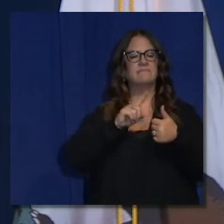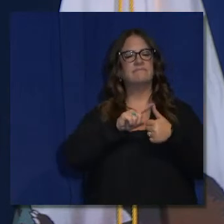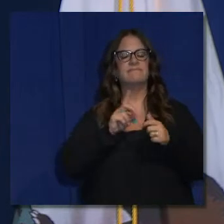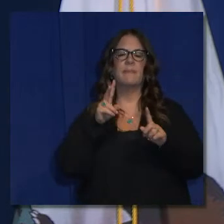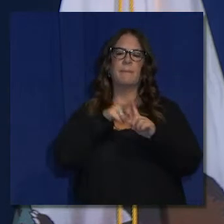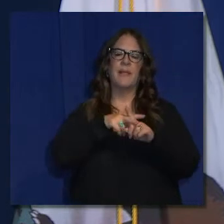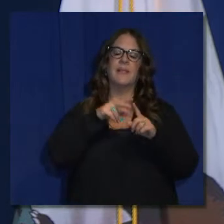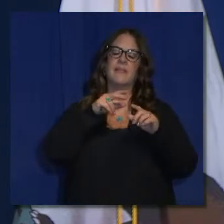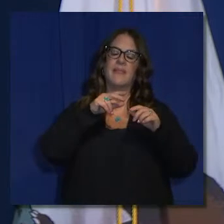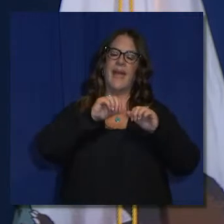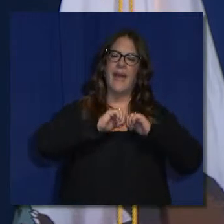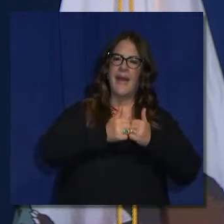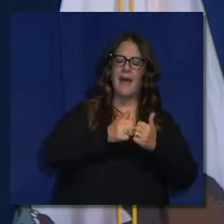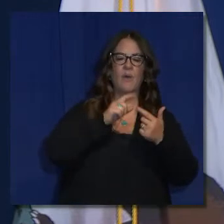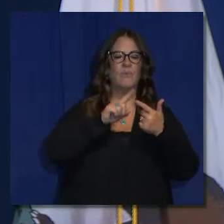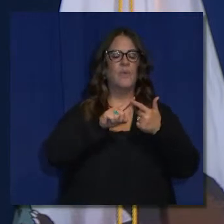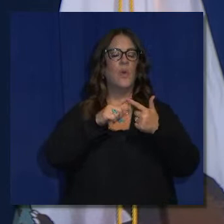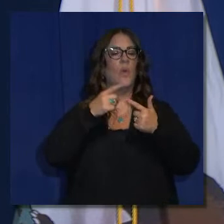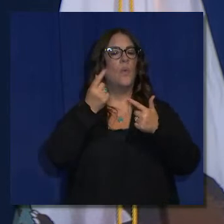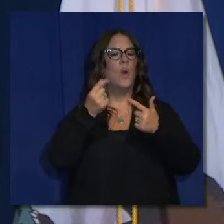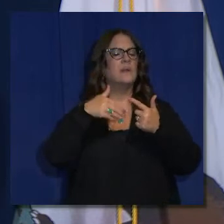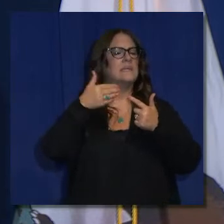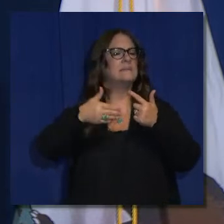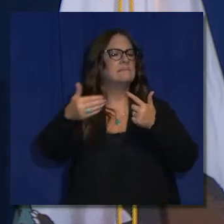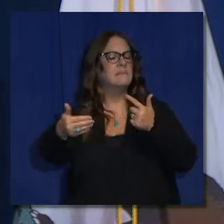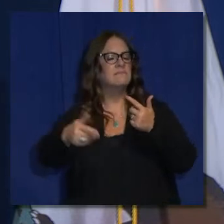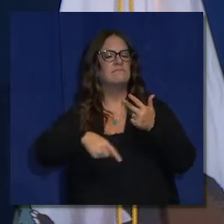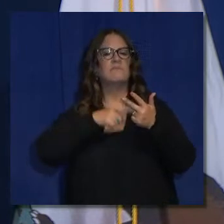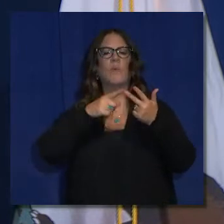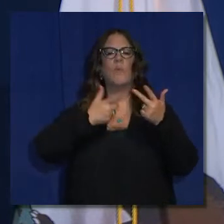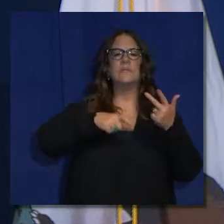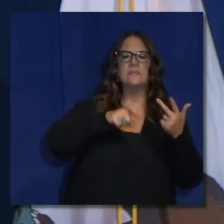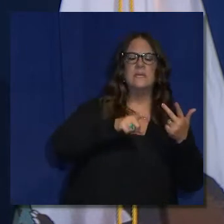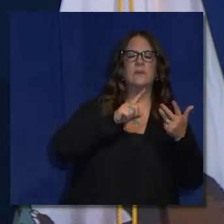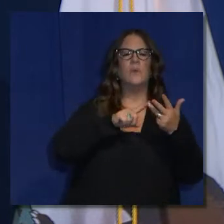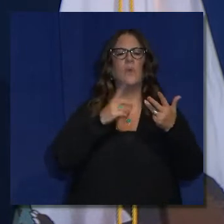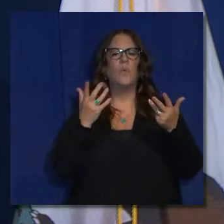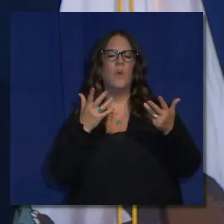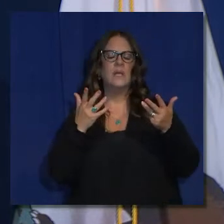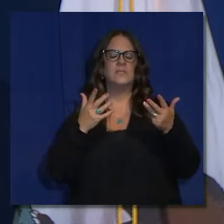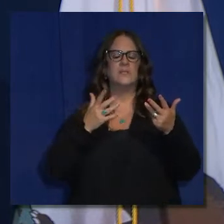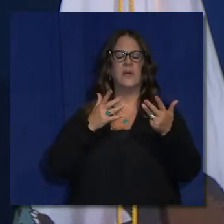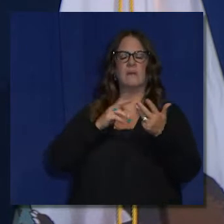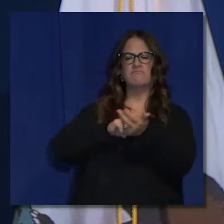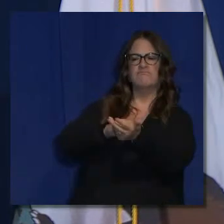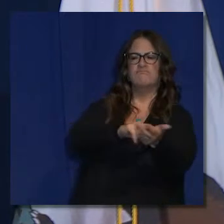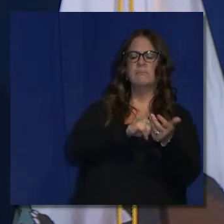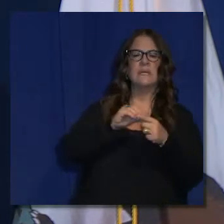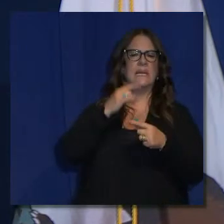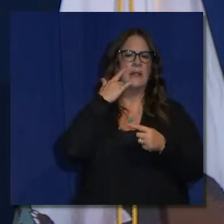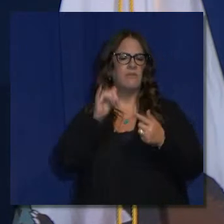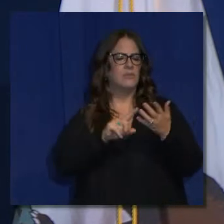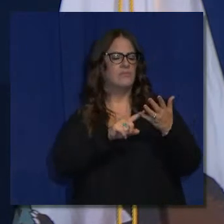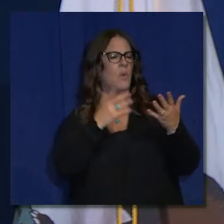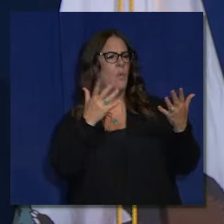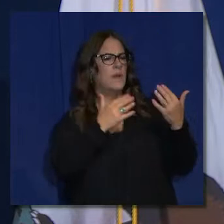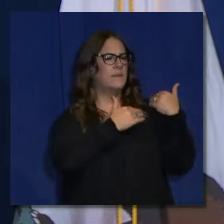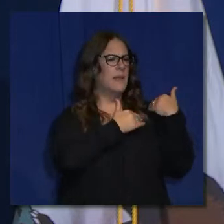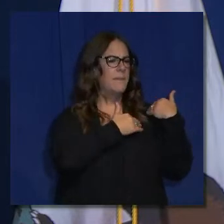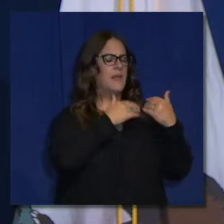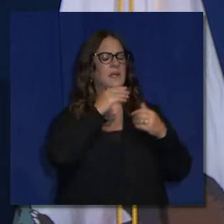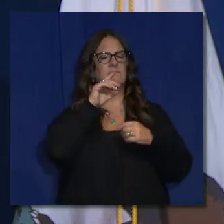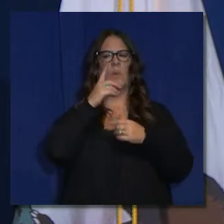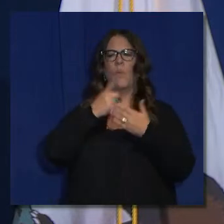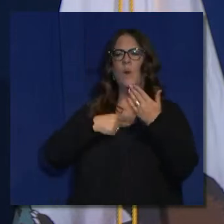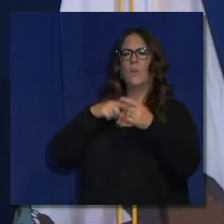of an ideal. What are the next steps? What's needed? What are the current attributes in California? What are the liabilities? What is needed from the federal